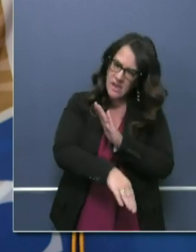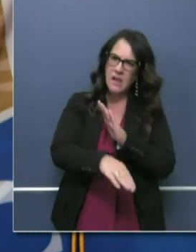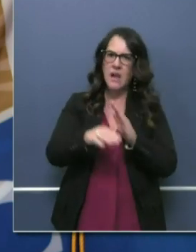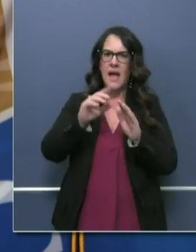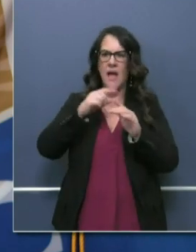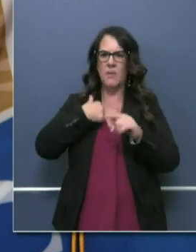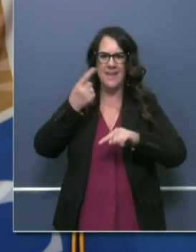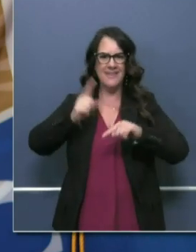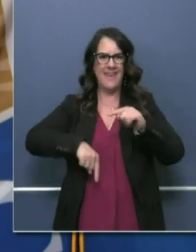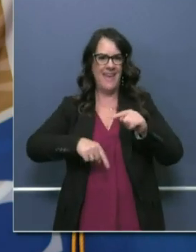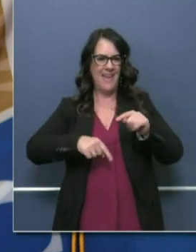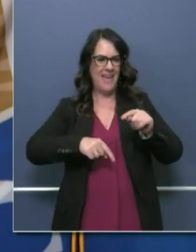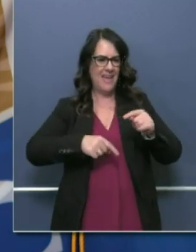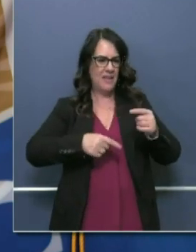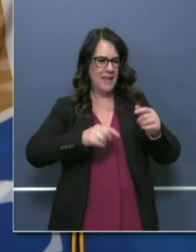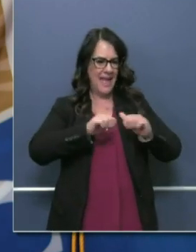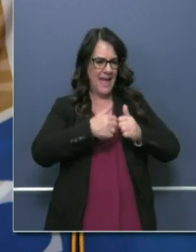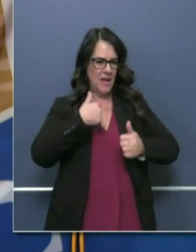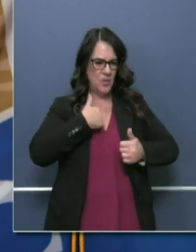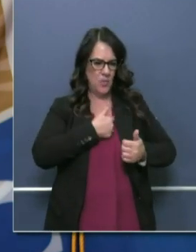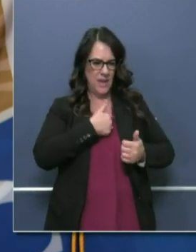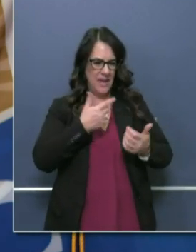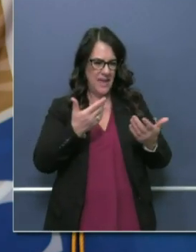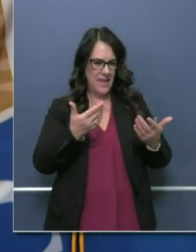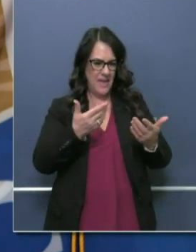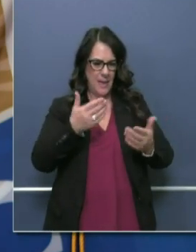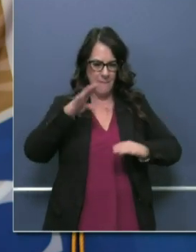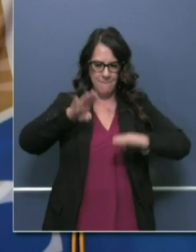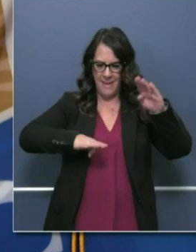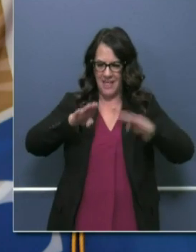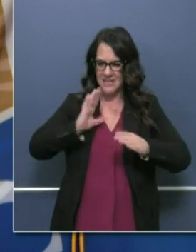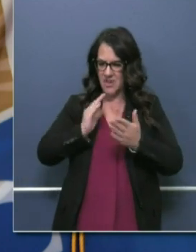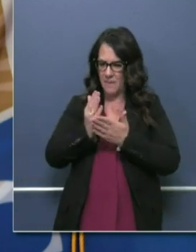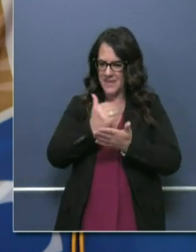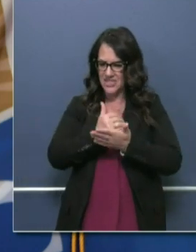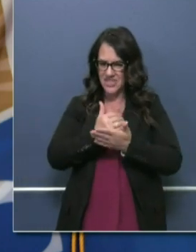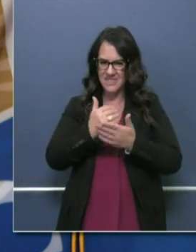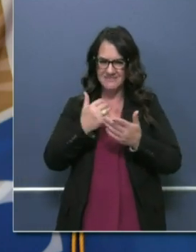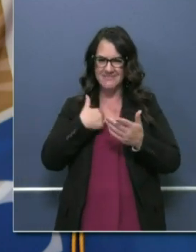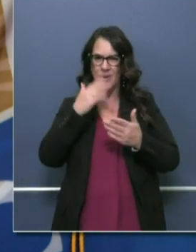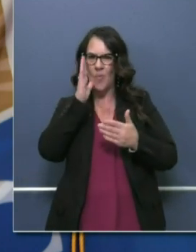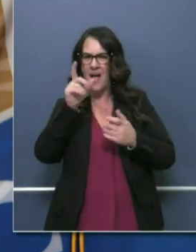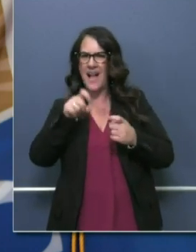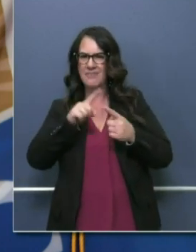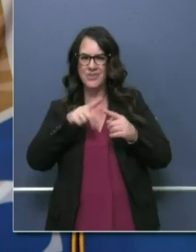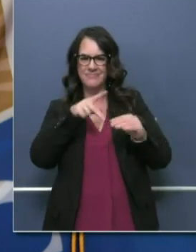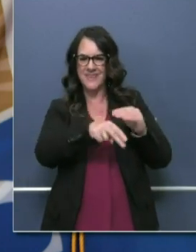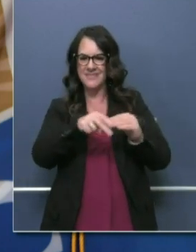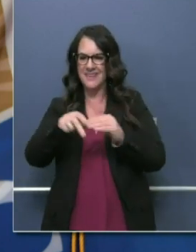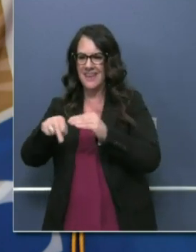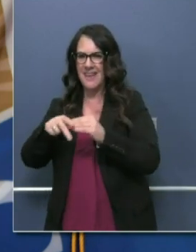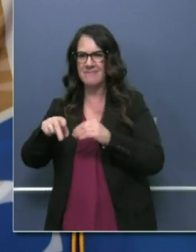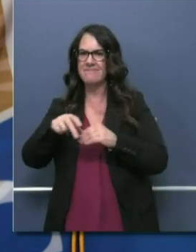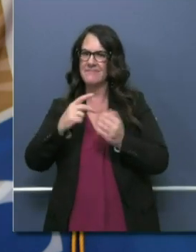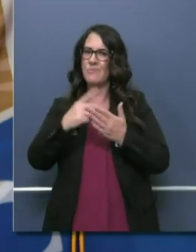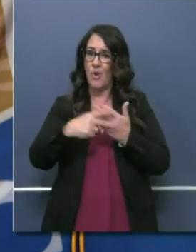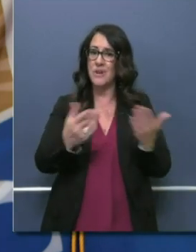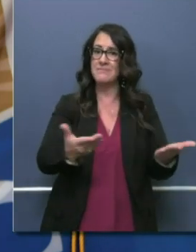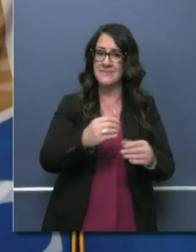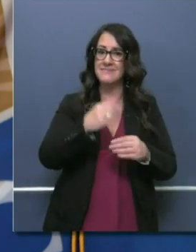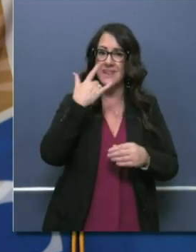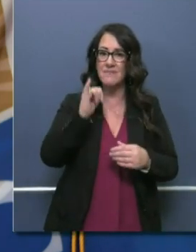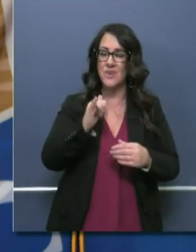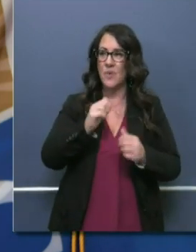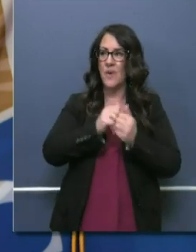balance our budgets without substantial cuts unless we get additional federal support. We've been working very collaboratively with